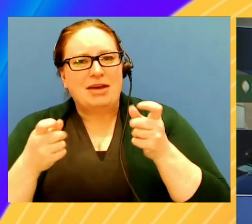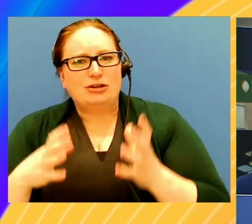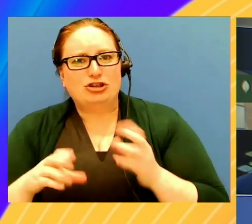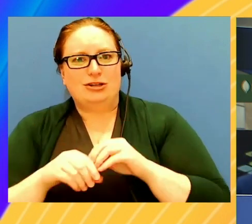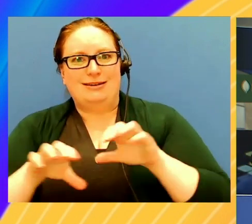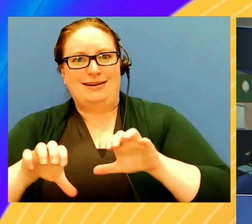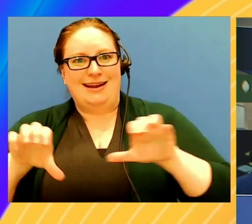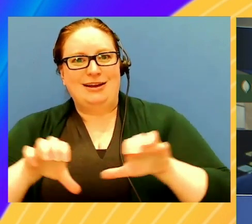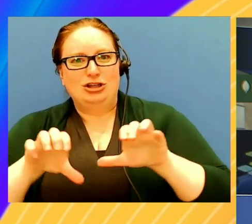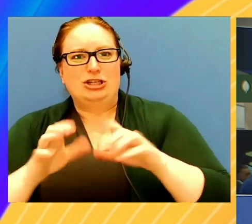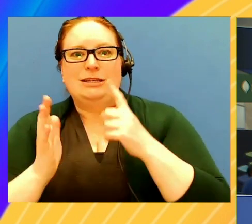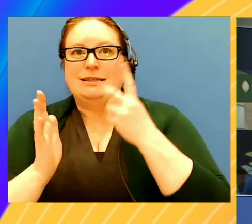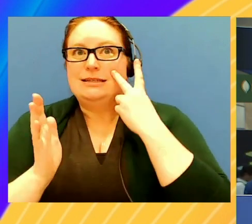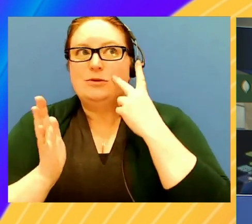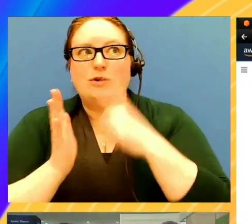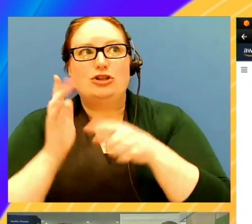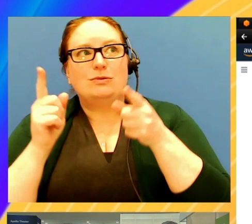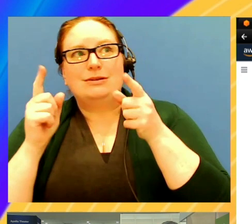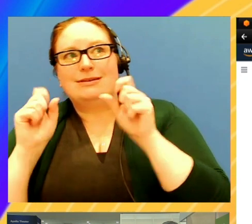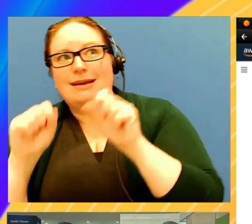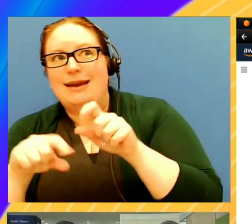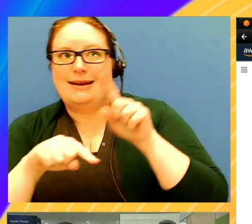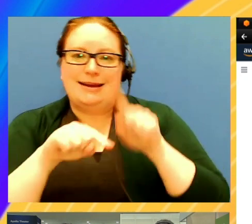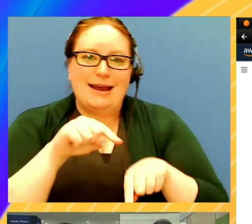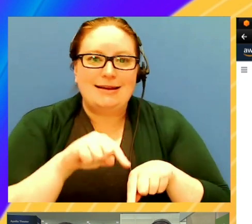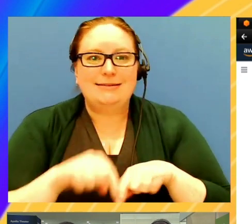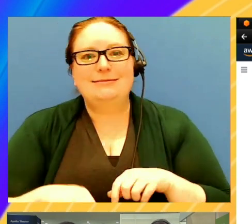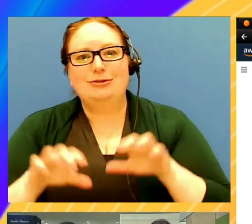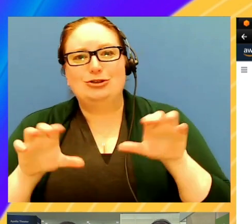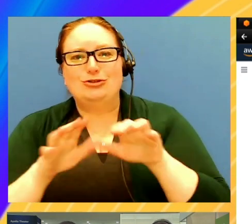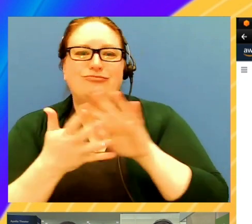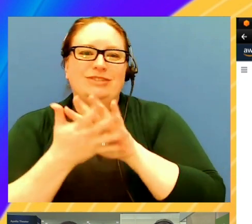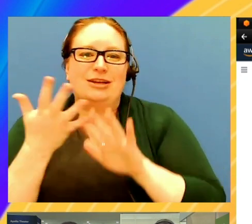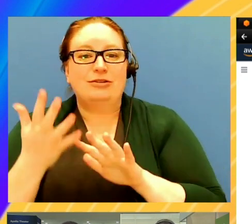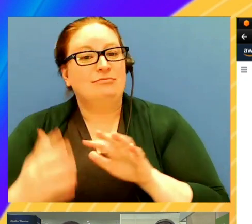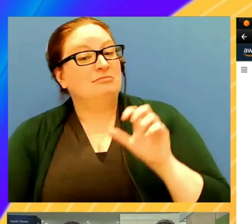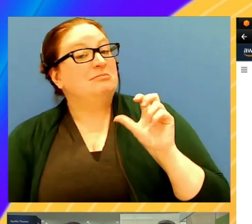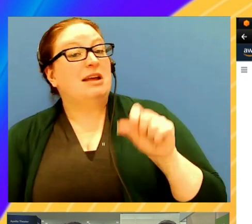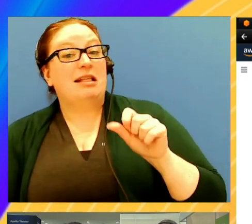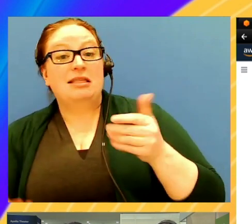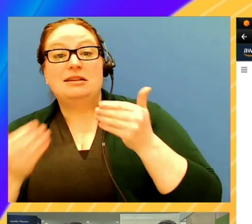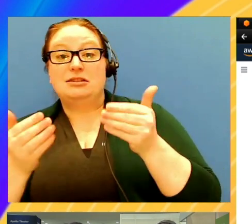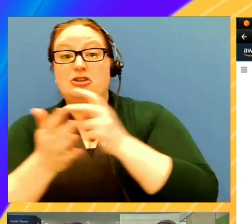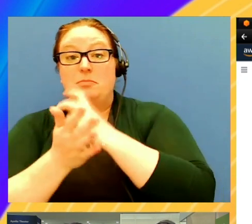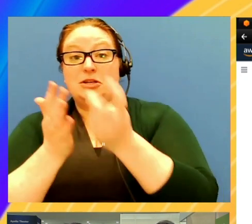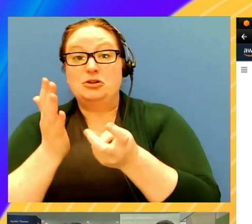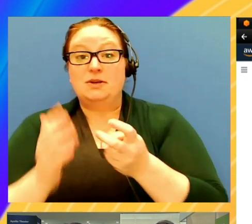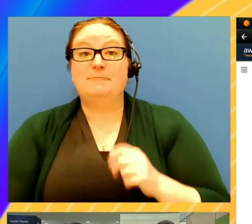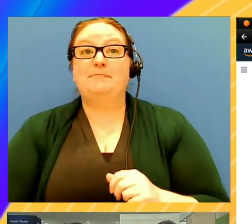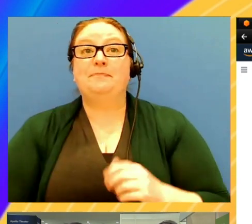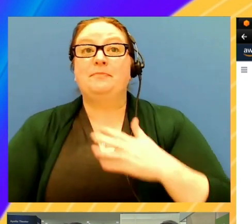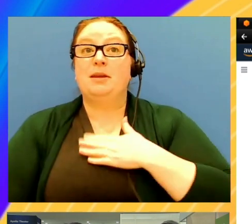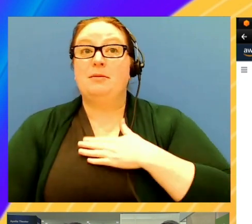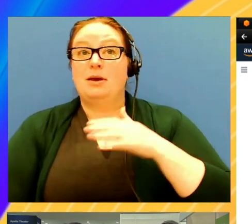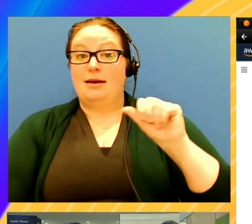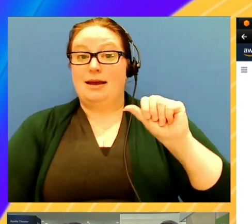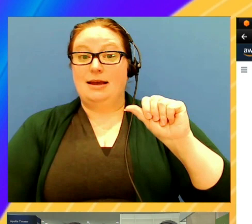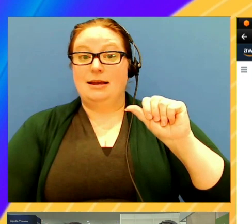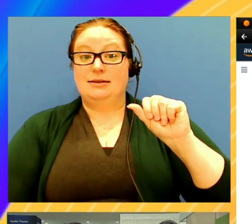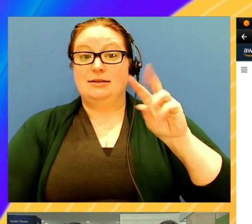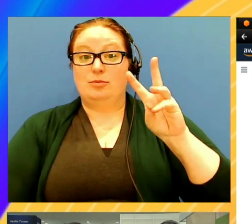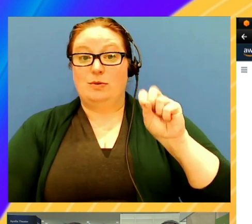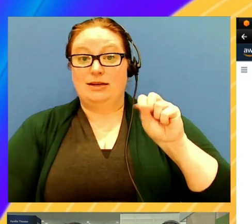can and can't do, et cetera, et cetera? Yeah, let's go ahead and jump right over into it. Let's bring that up. So over here in my AWS account, I have 3